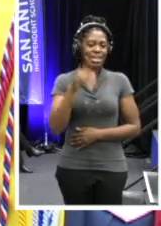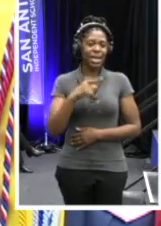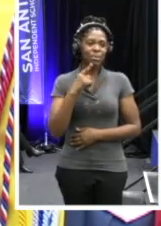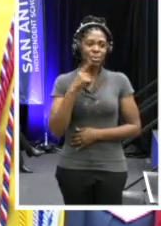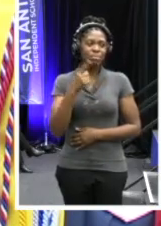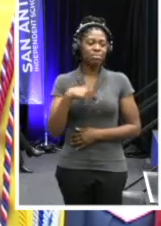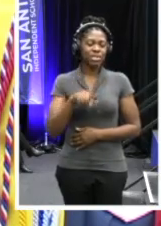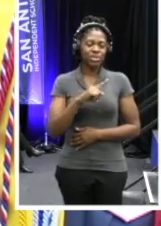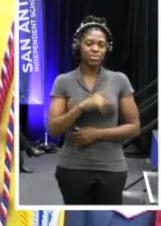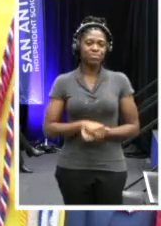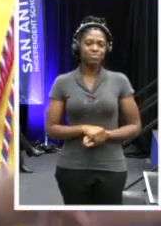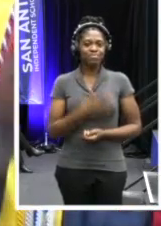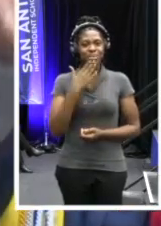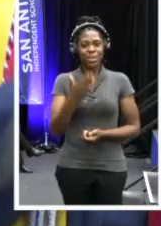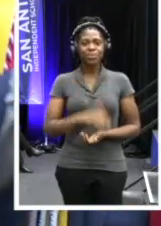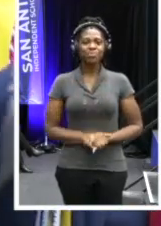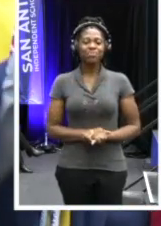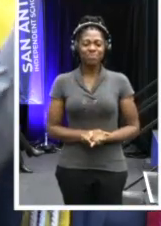School. Thank you.